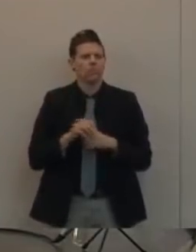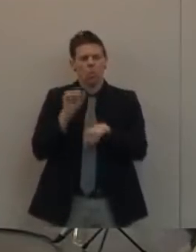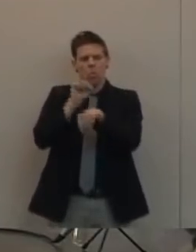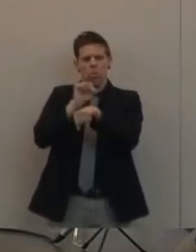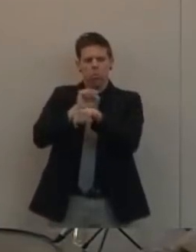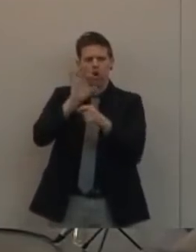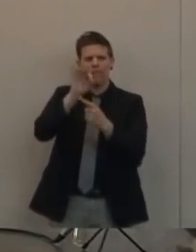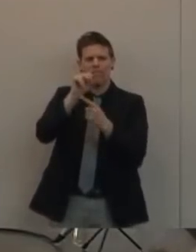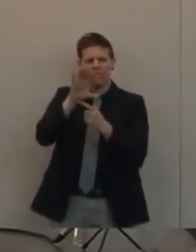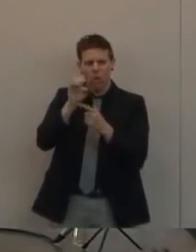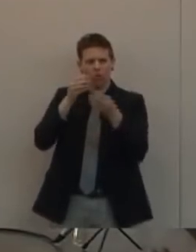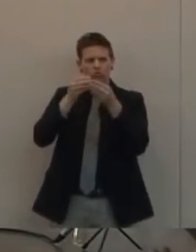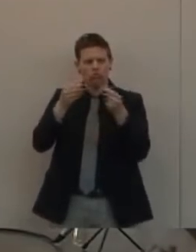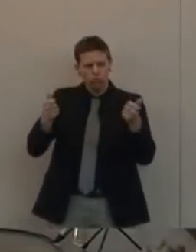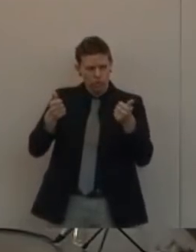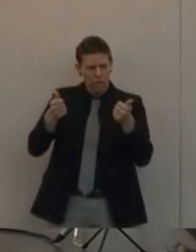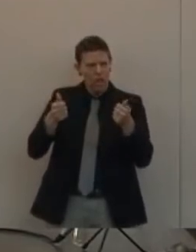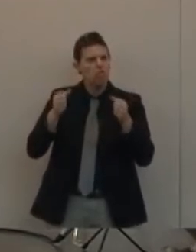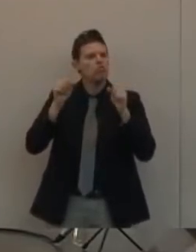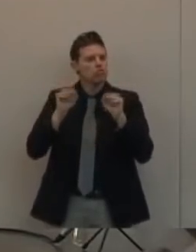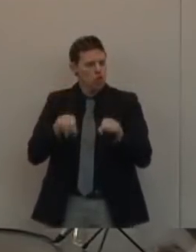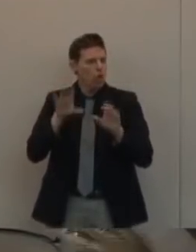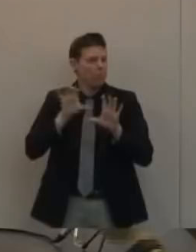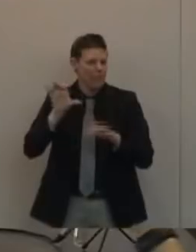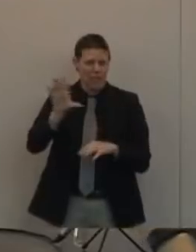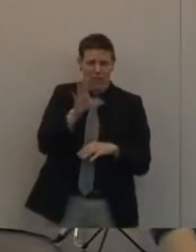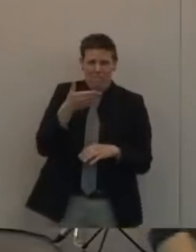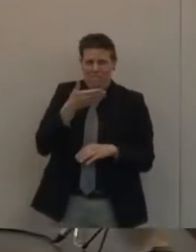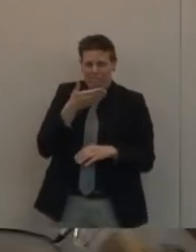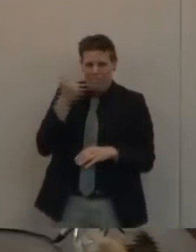doing a better job in